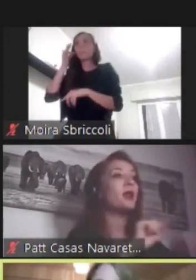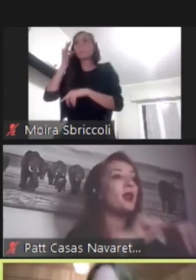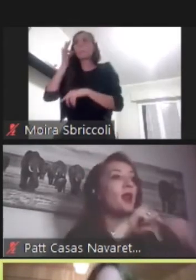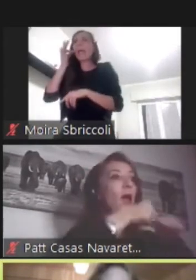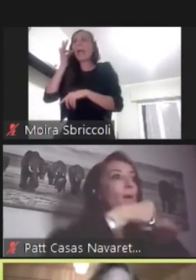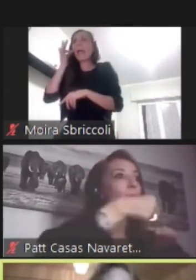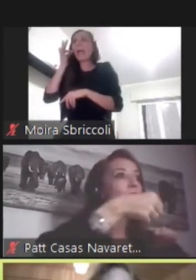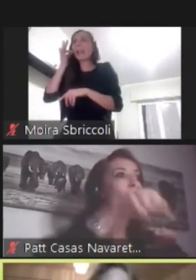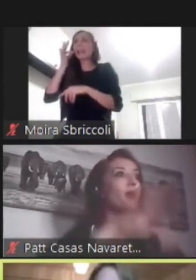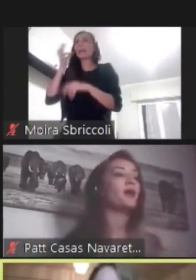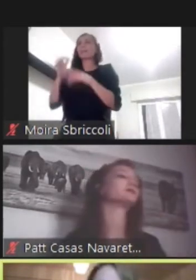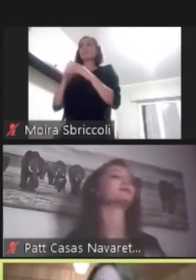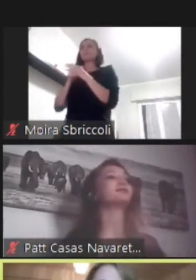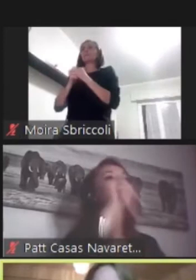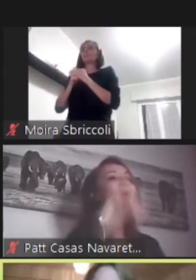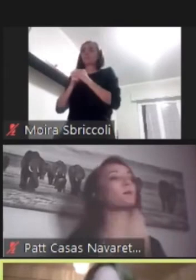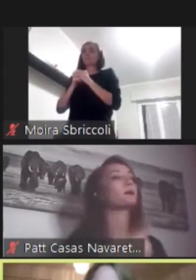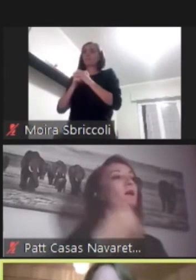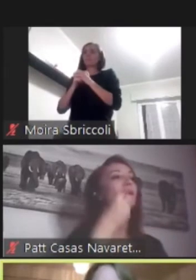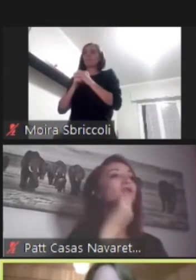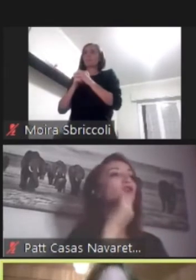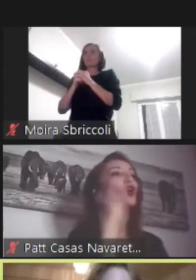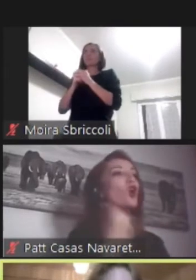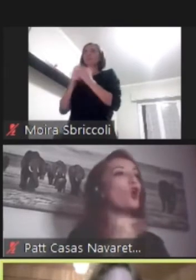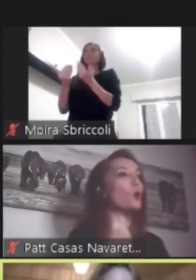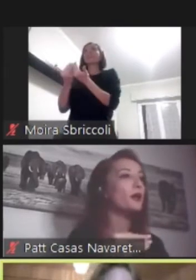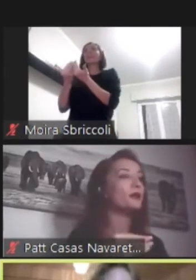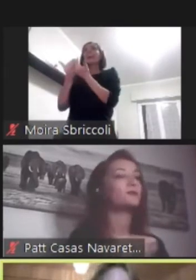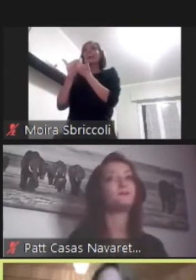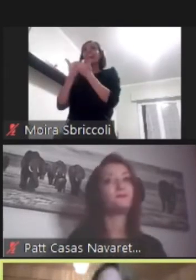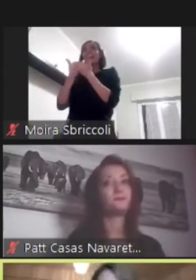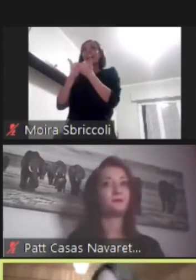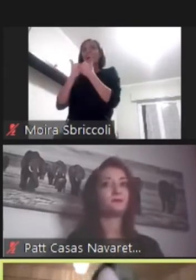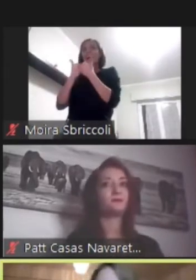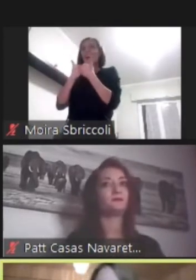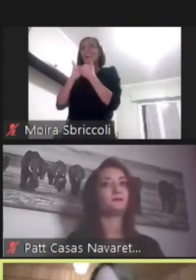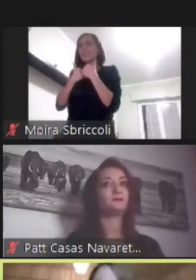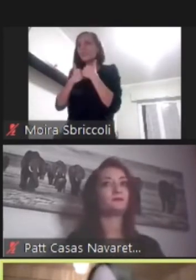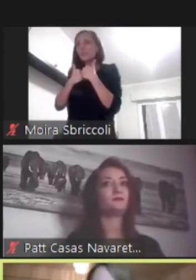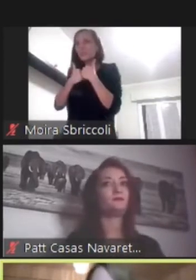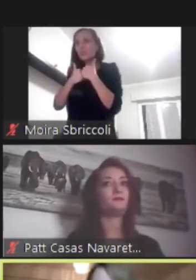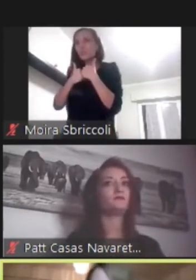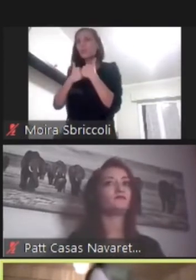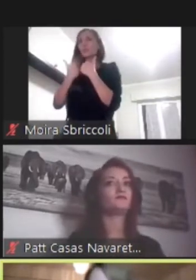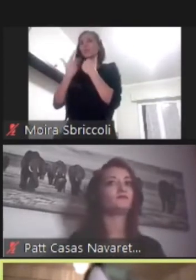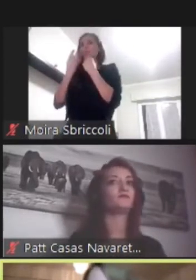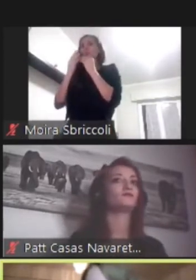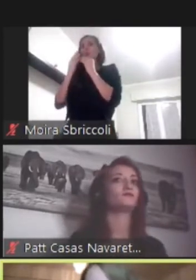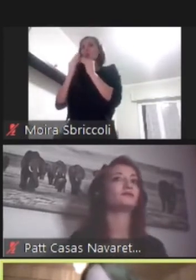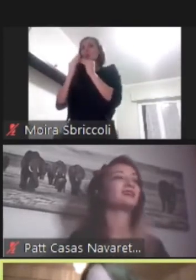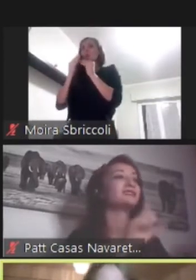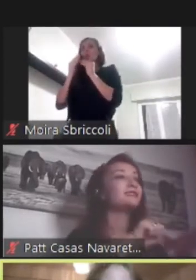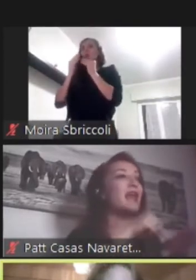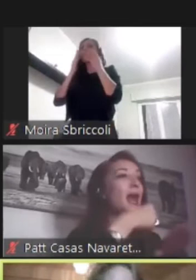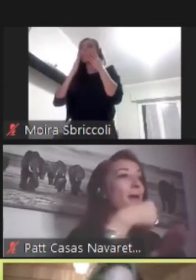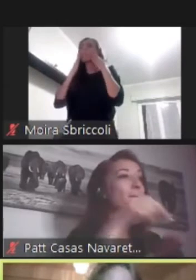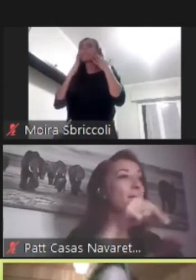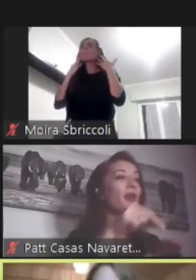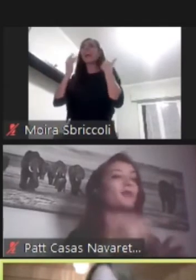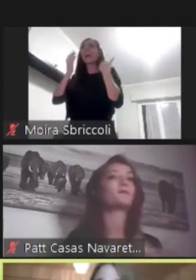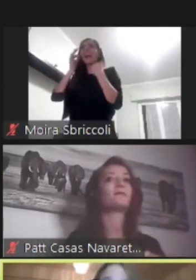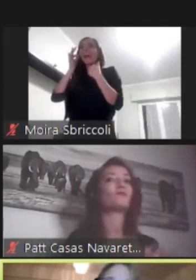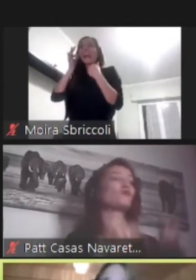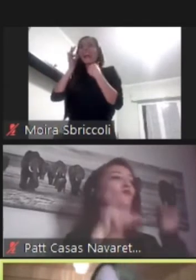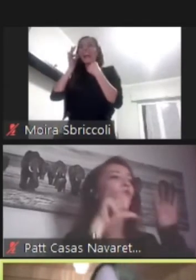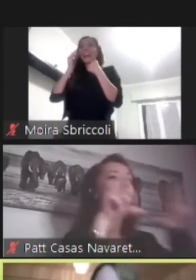7 areas. These 7 areas are improving your brain health, number 1.